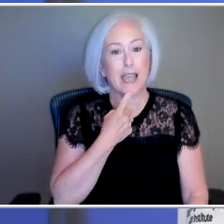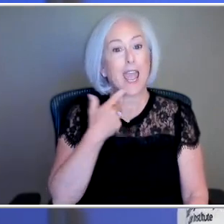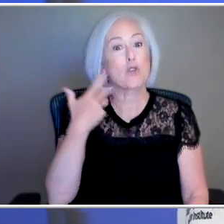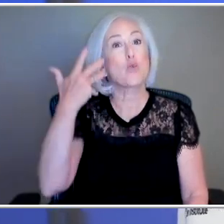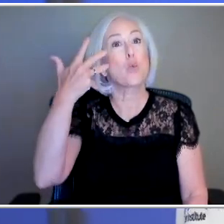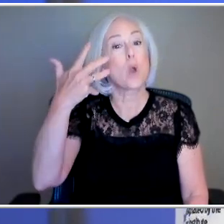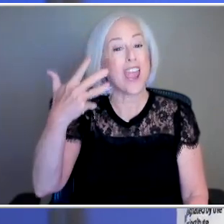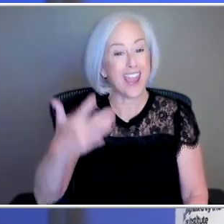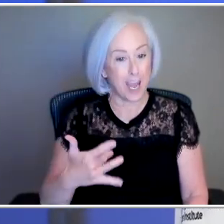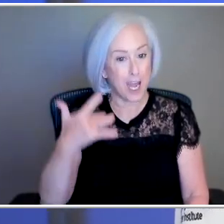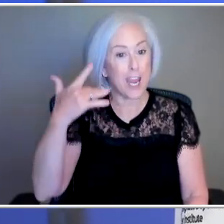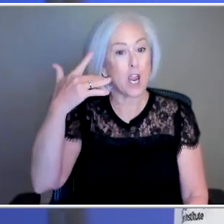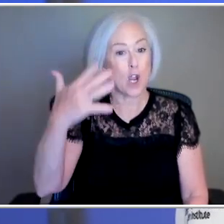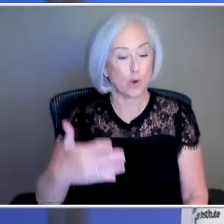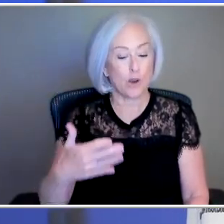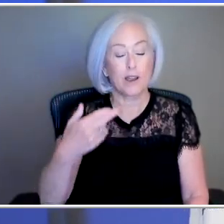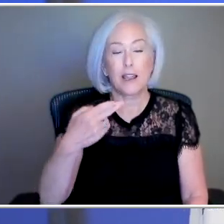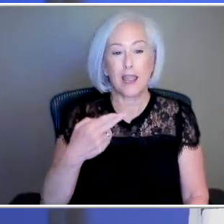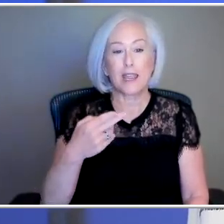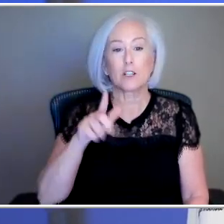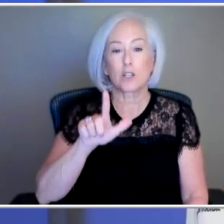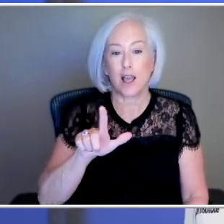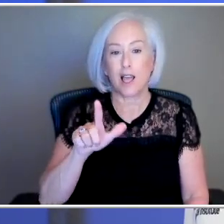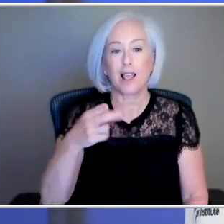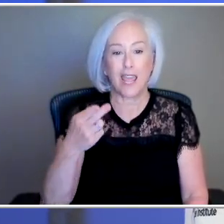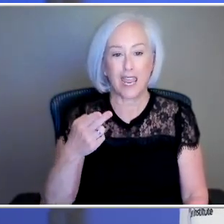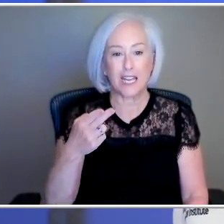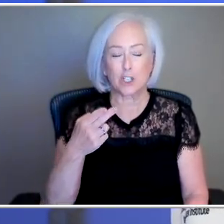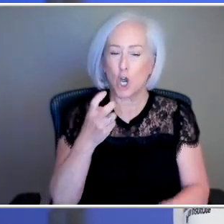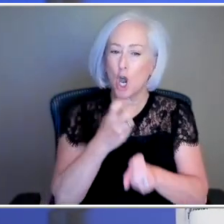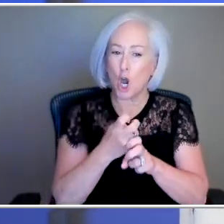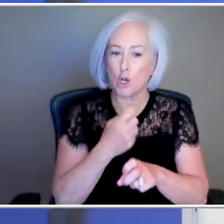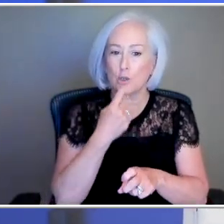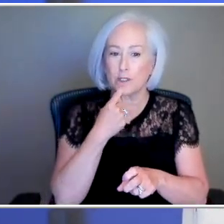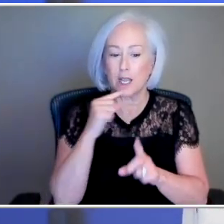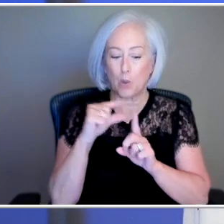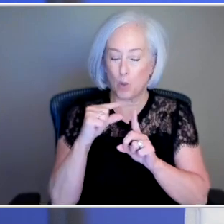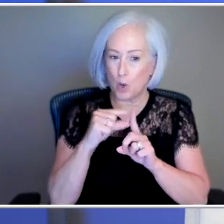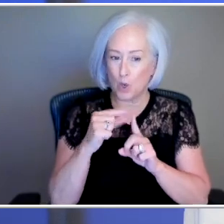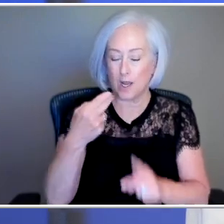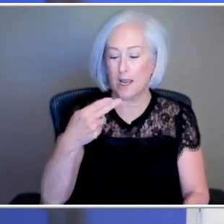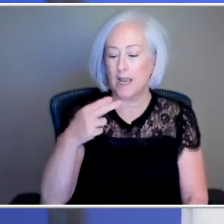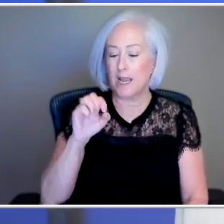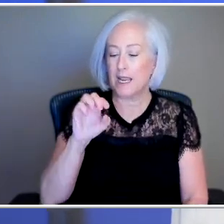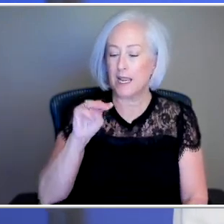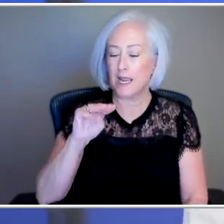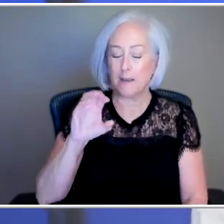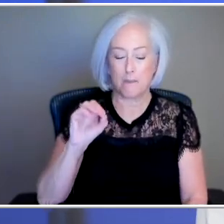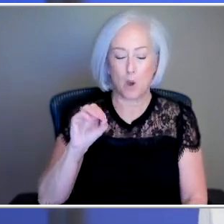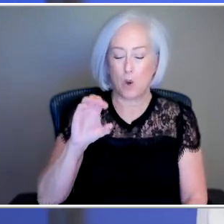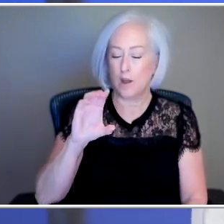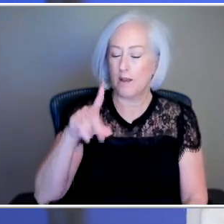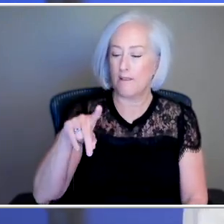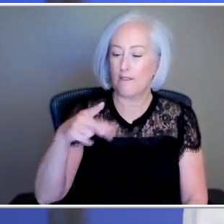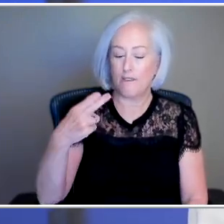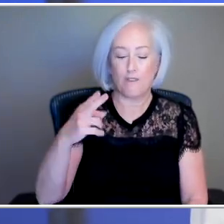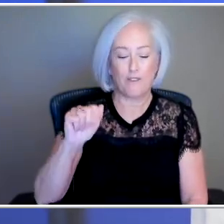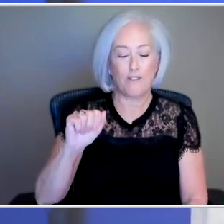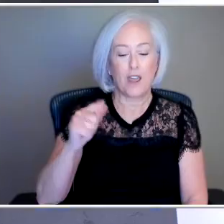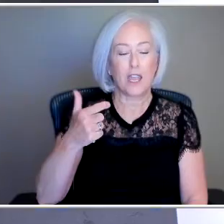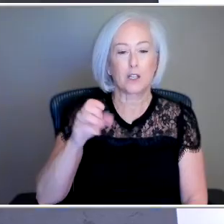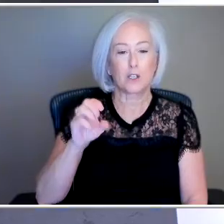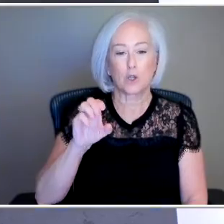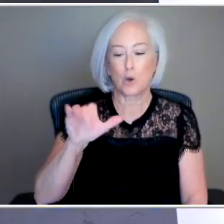the word HLH is a little bit of a tongue twister, and it stands for hemophagocytic lymphohistiocytosis. That's why I brought you on